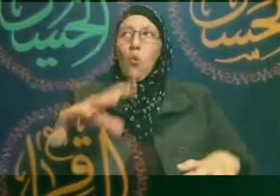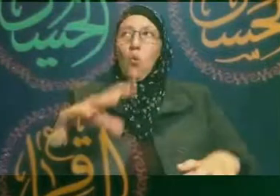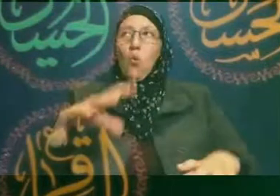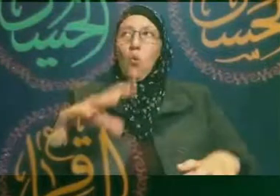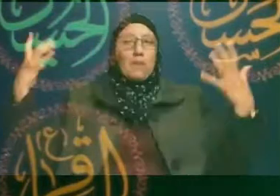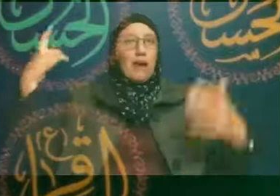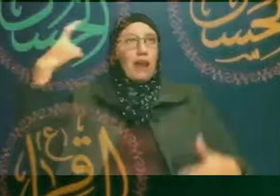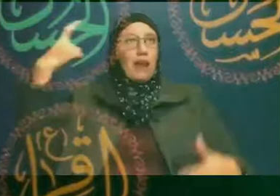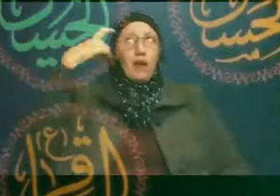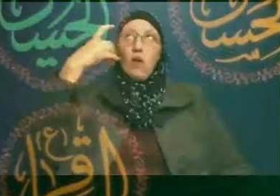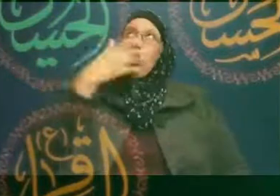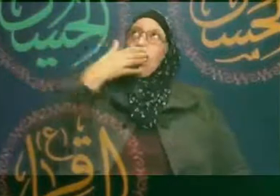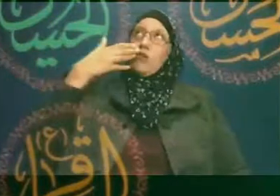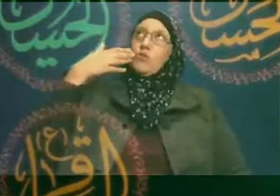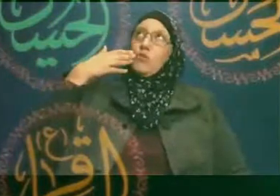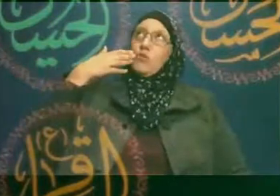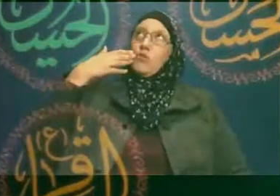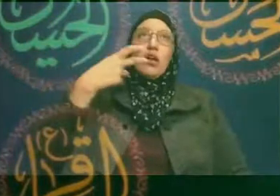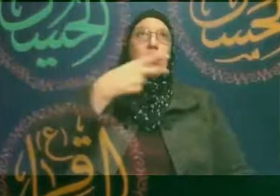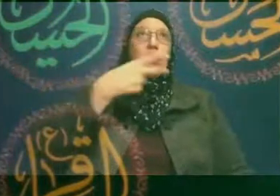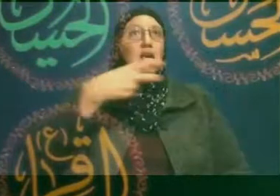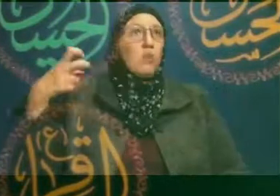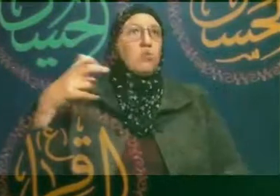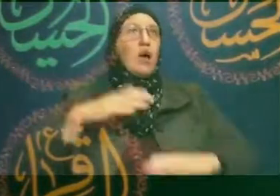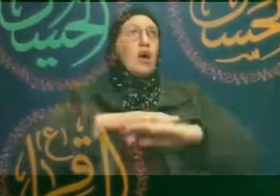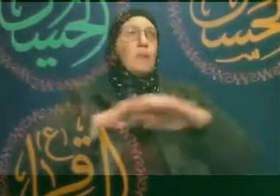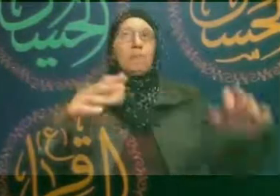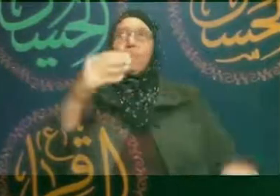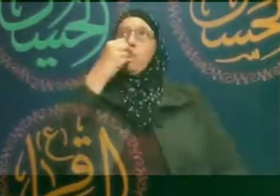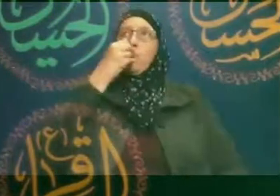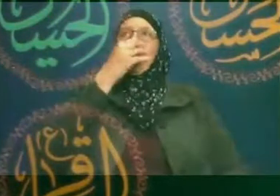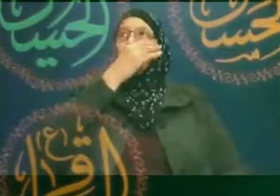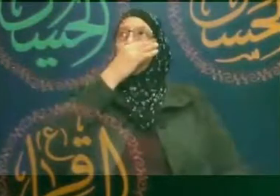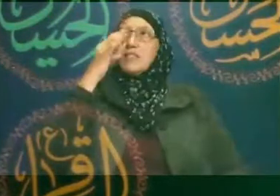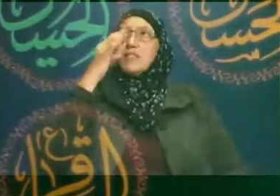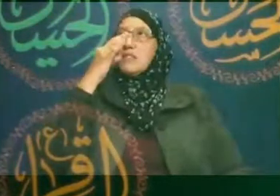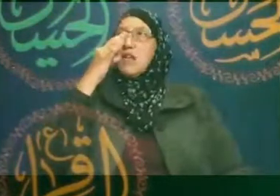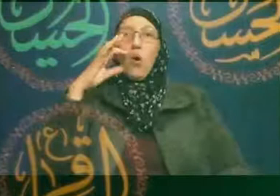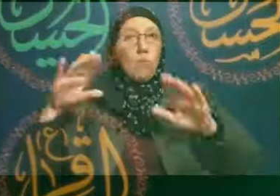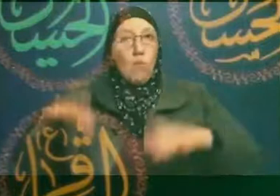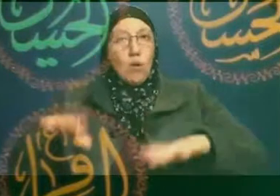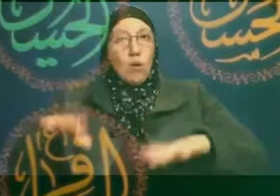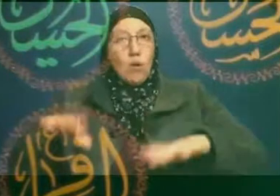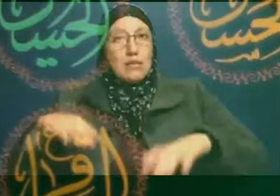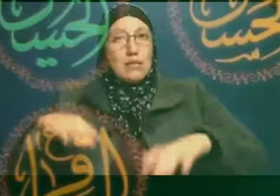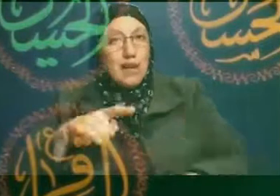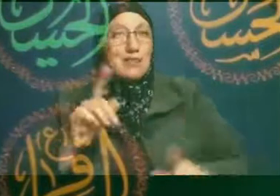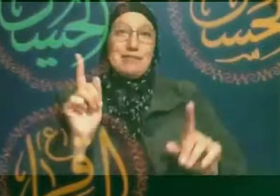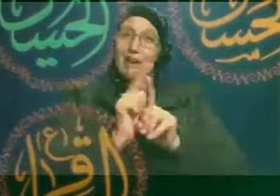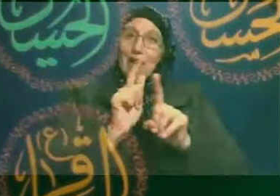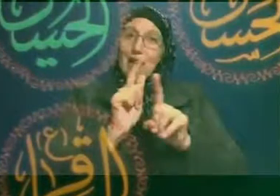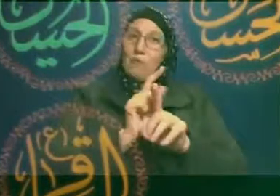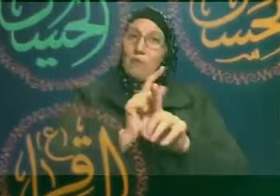Ramadan, everyone thinks about fasting. Fasting constitutes only half of